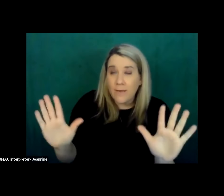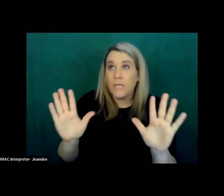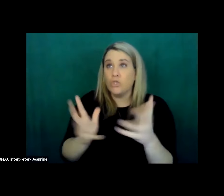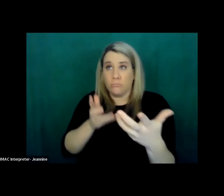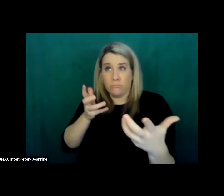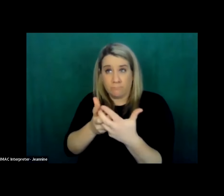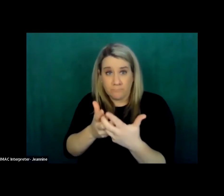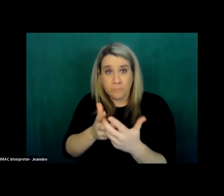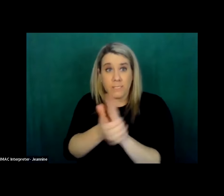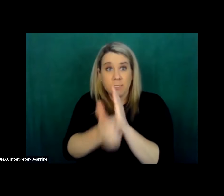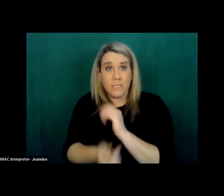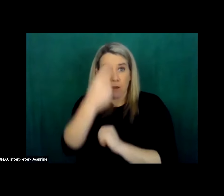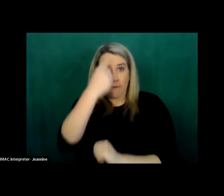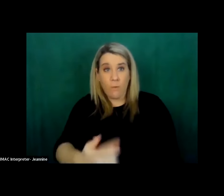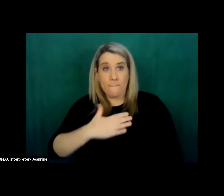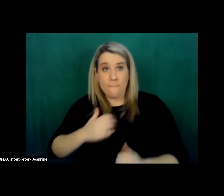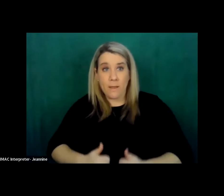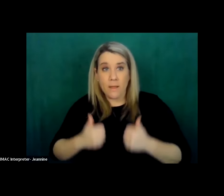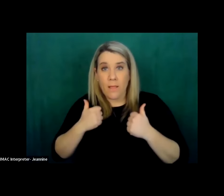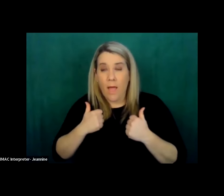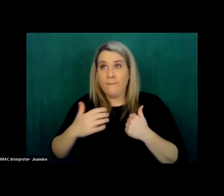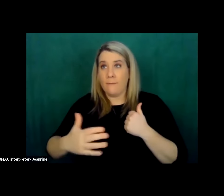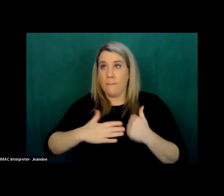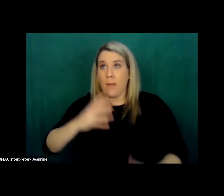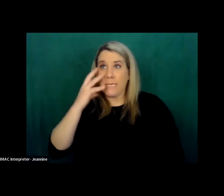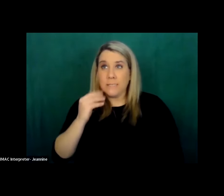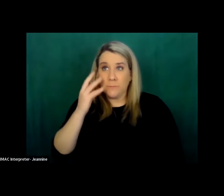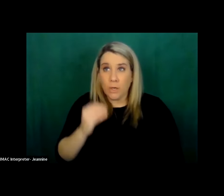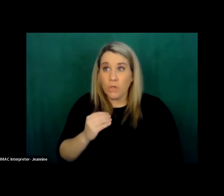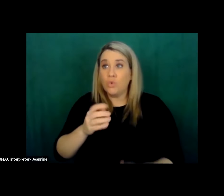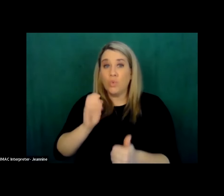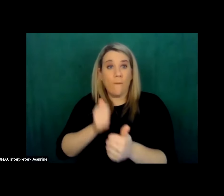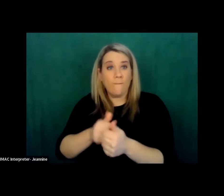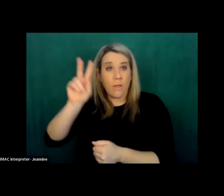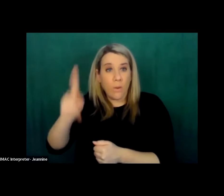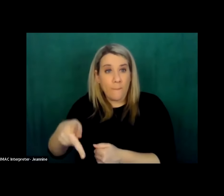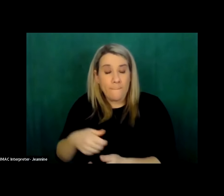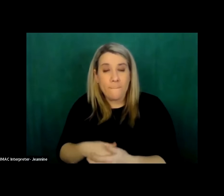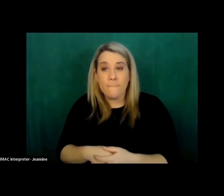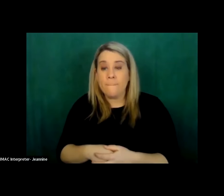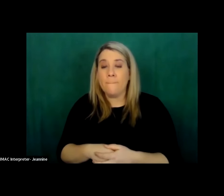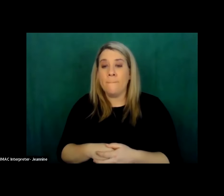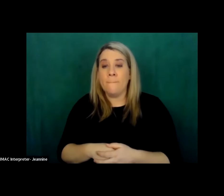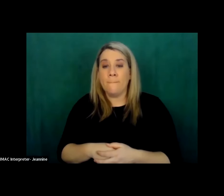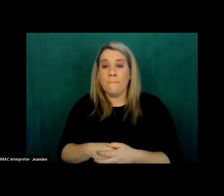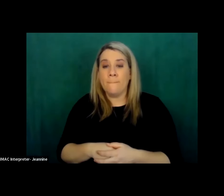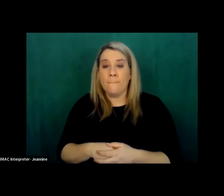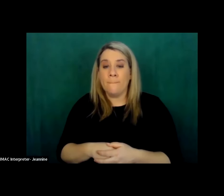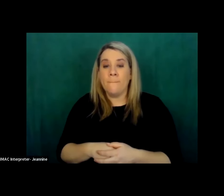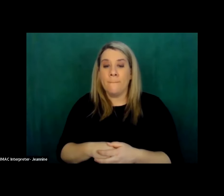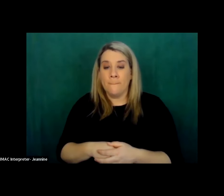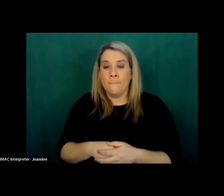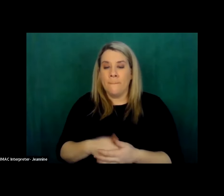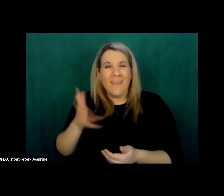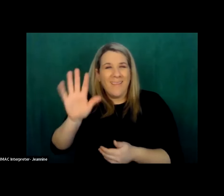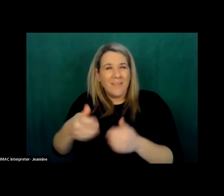for their own life and what they're experiencing, to do follow-up, and to kind of have that support